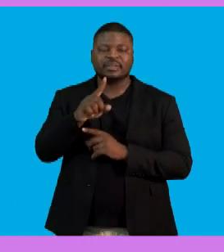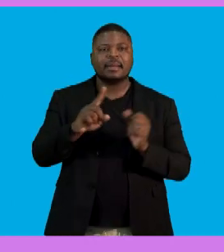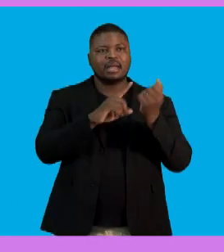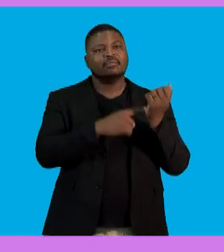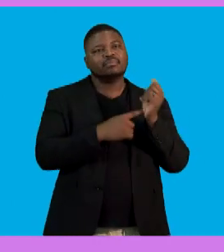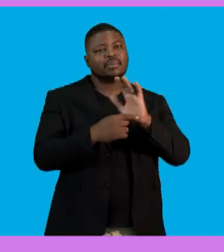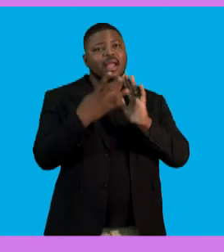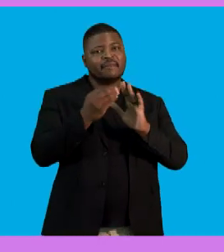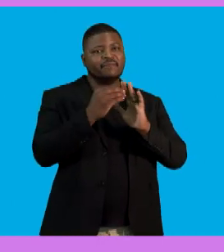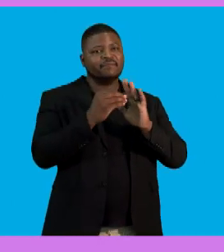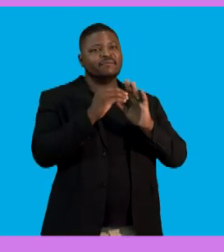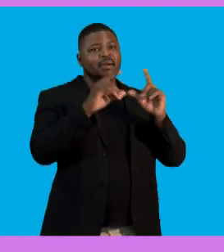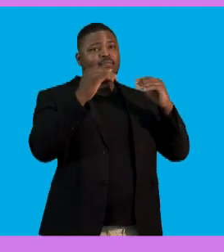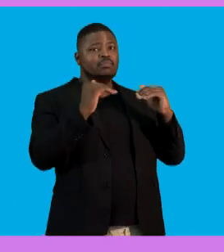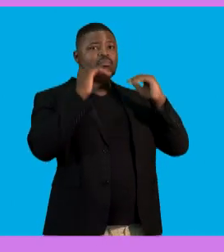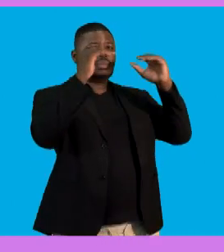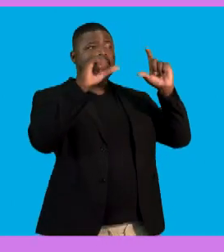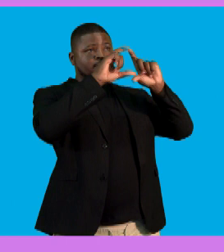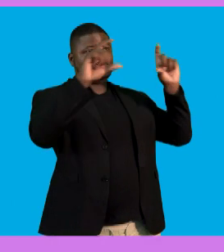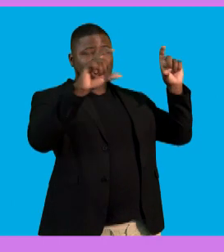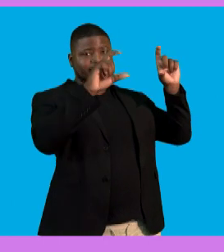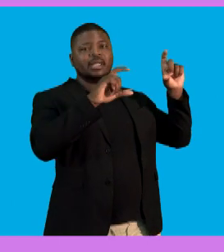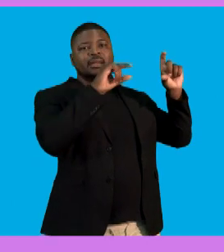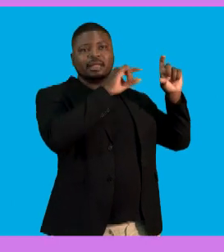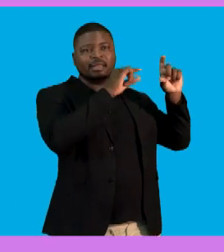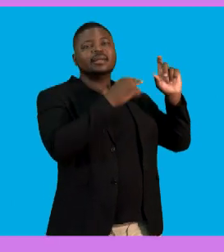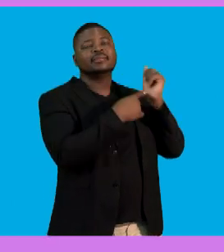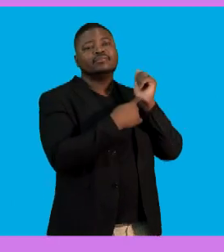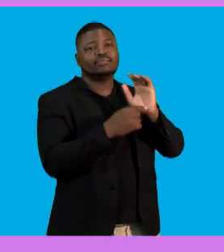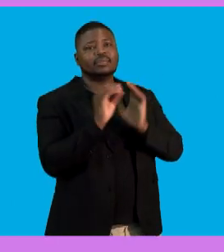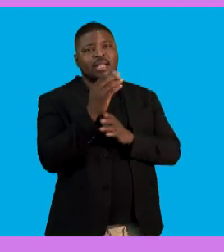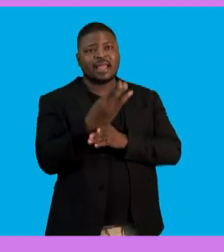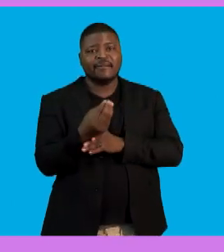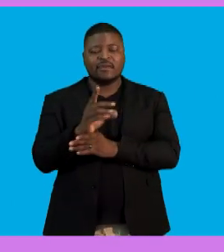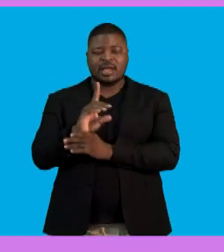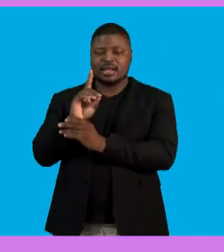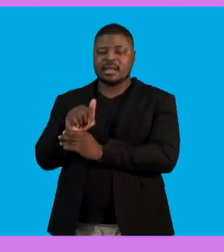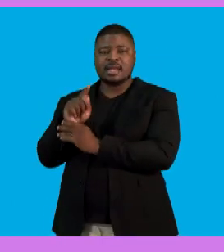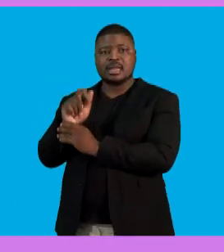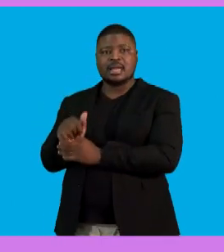in the spec here, there we are. All